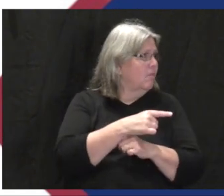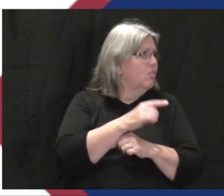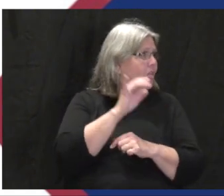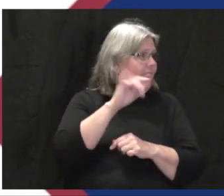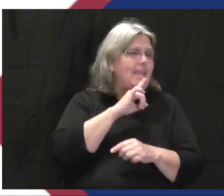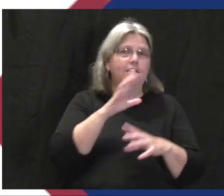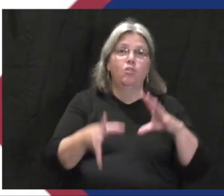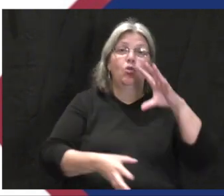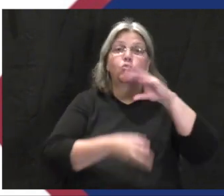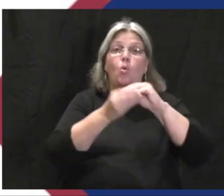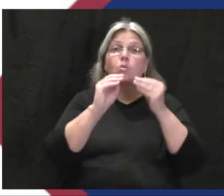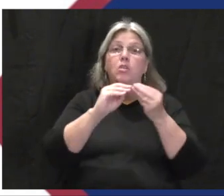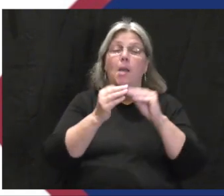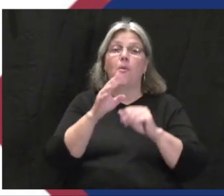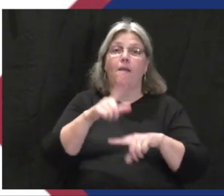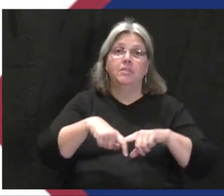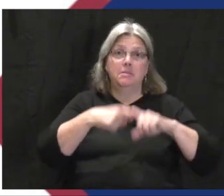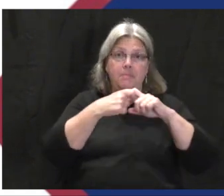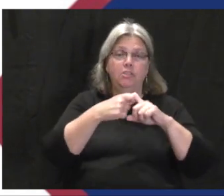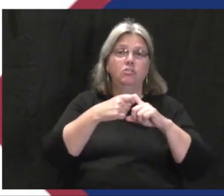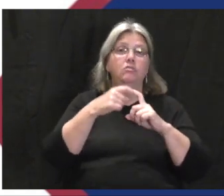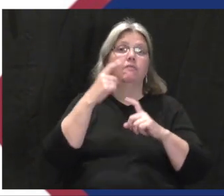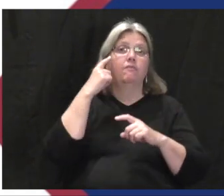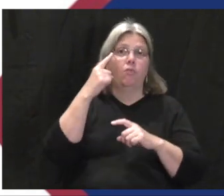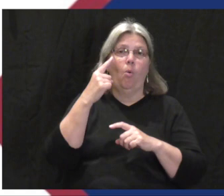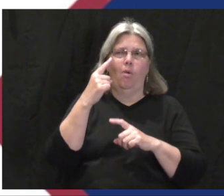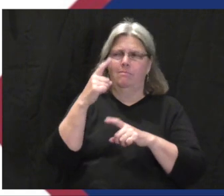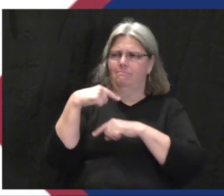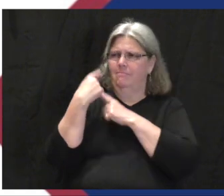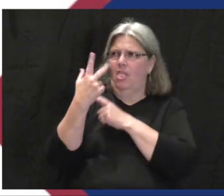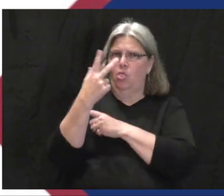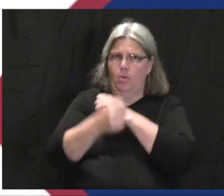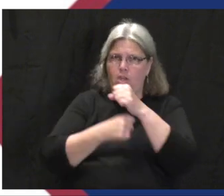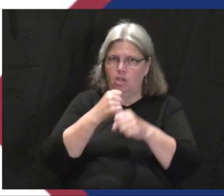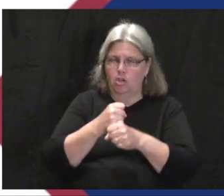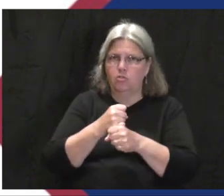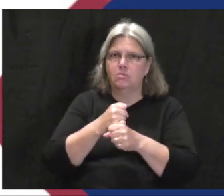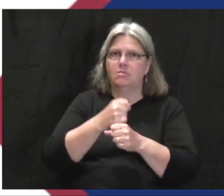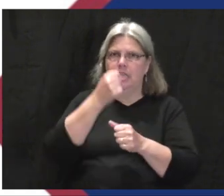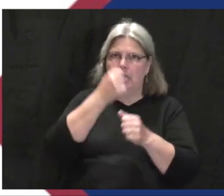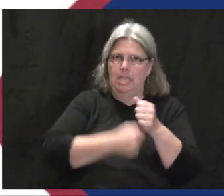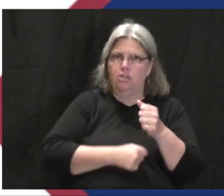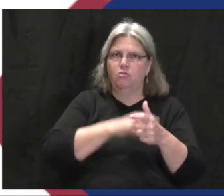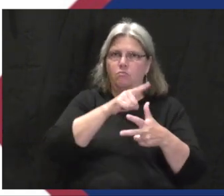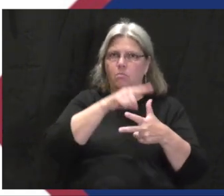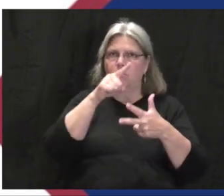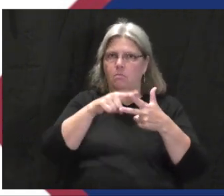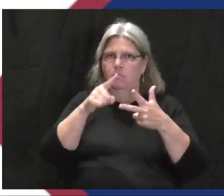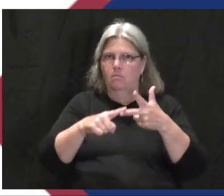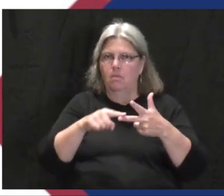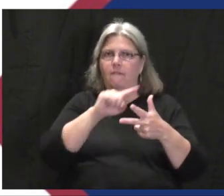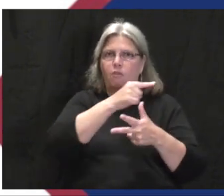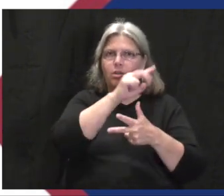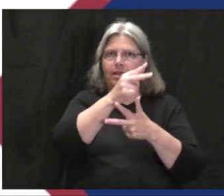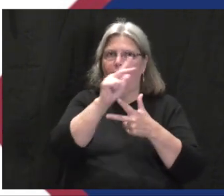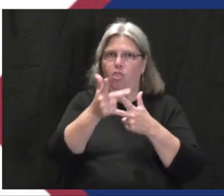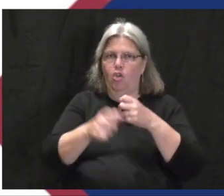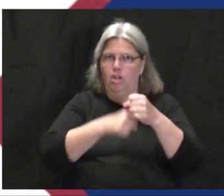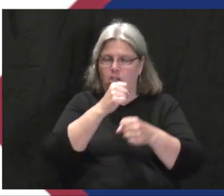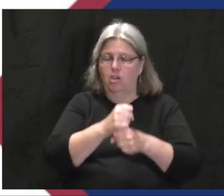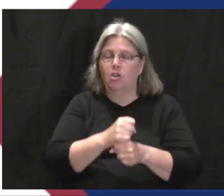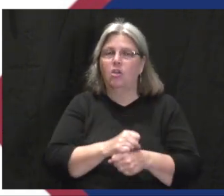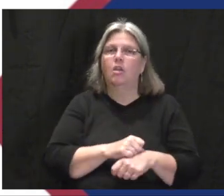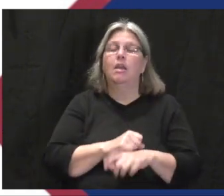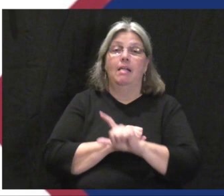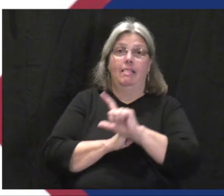suspensions for each of the last 3 years, and the 3 bars on the left are for elementary